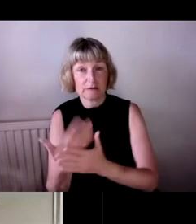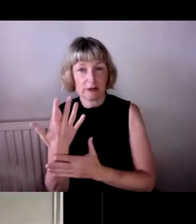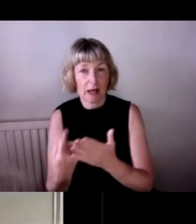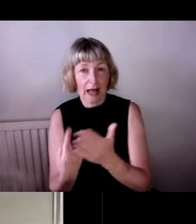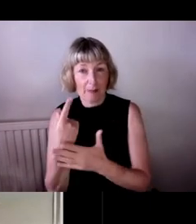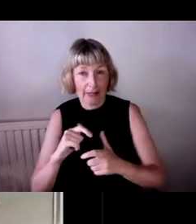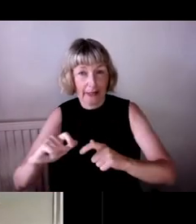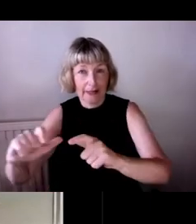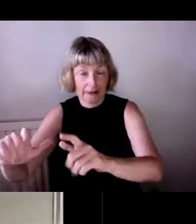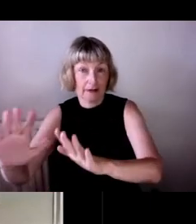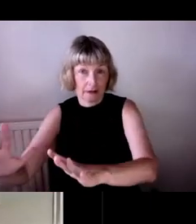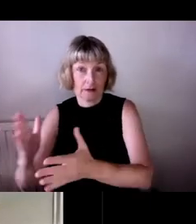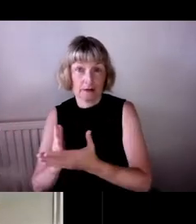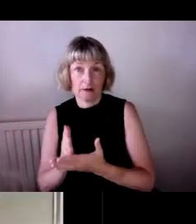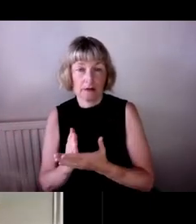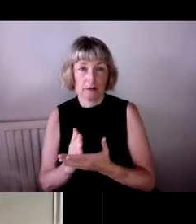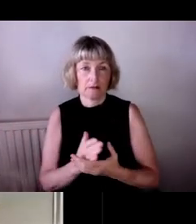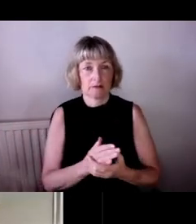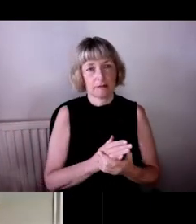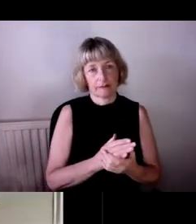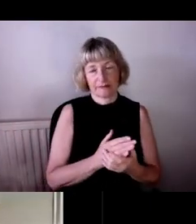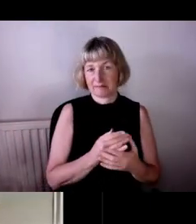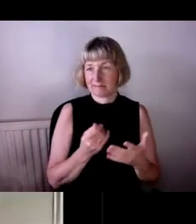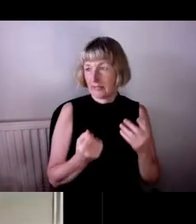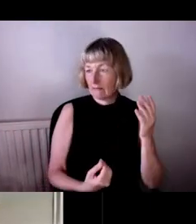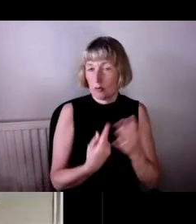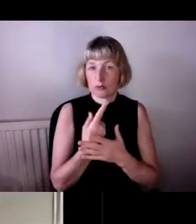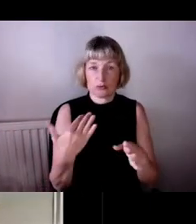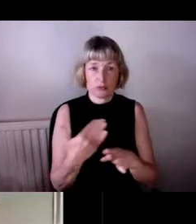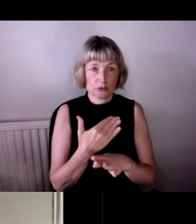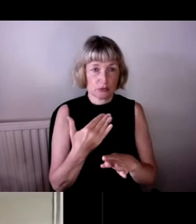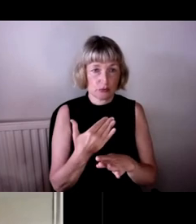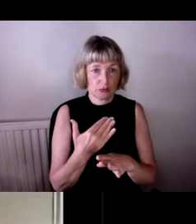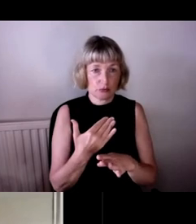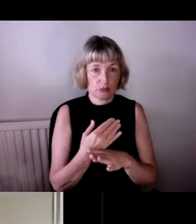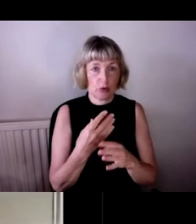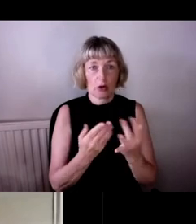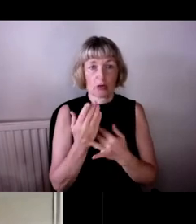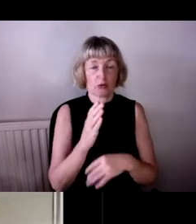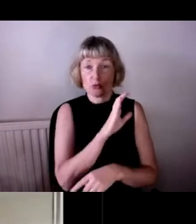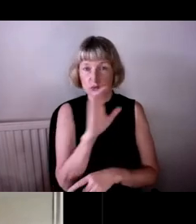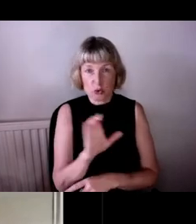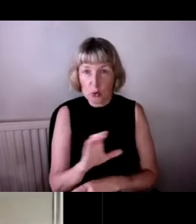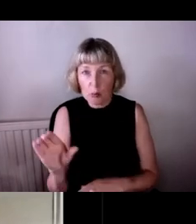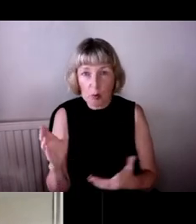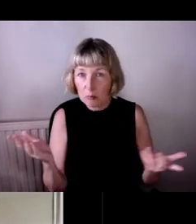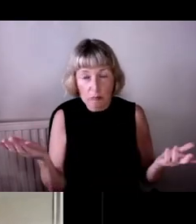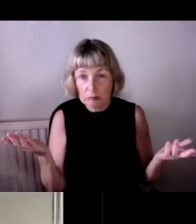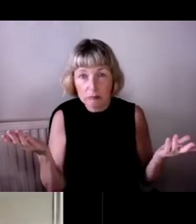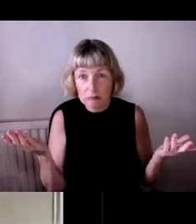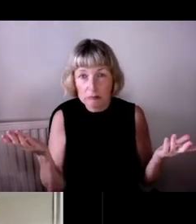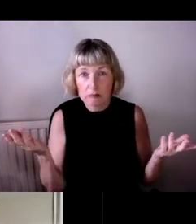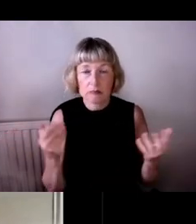about continued professional development, there's work with working over Zoom. I'm doing working over Zoom at the moment, which is a